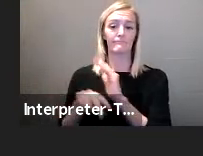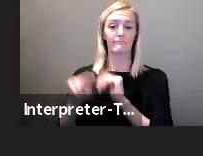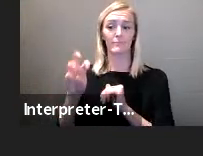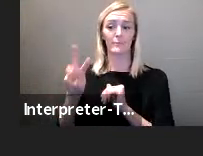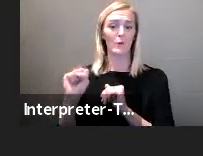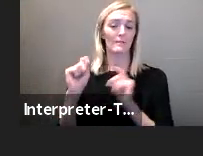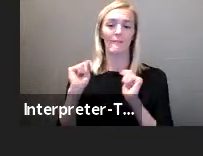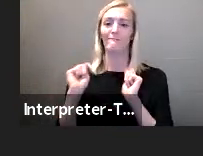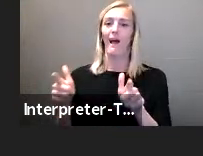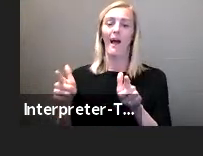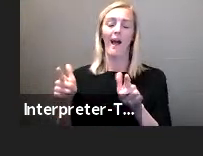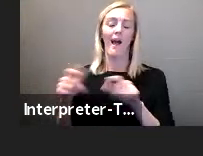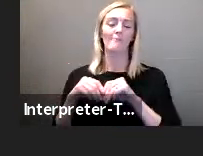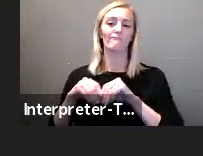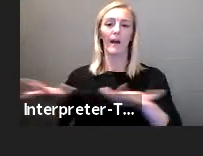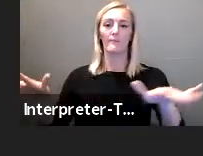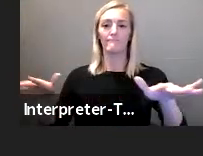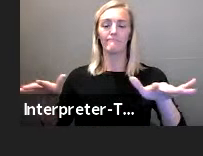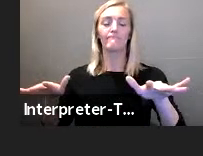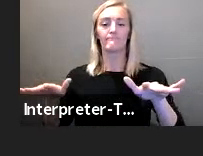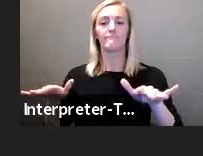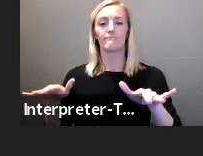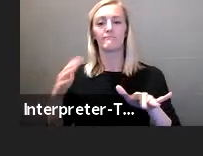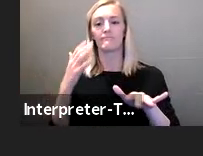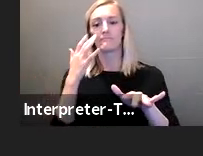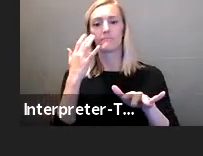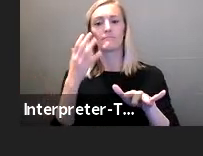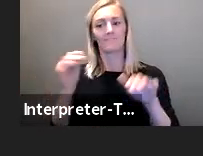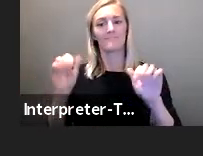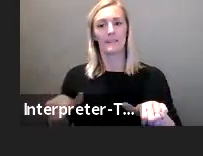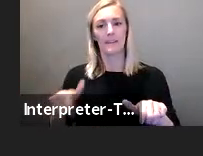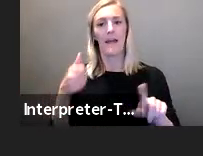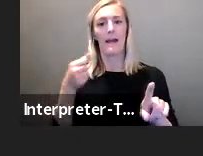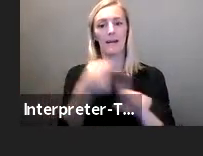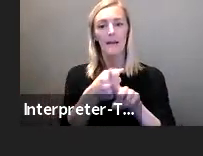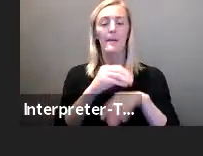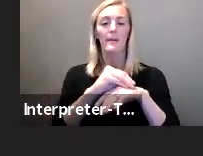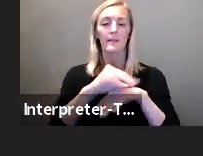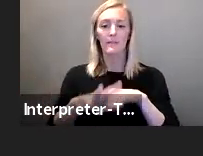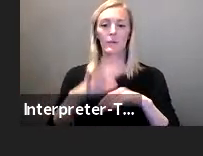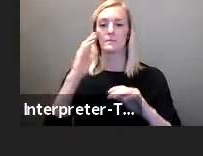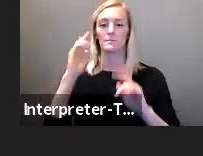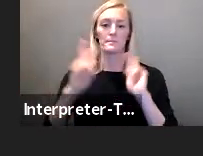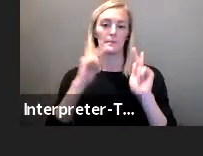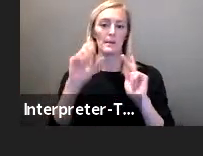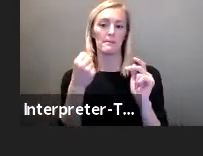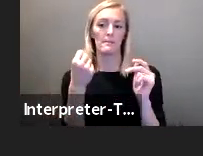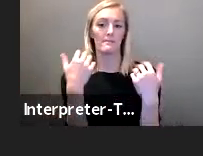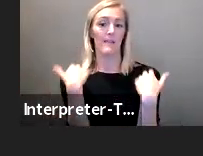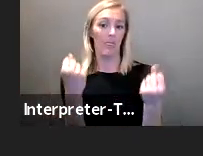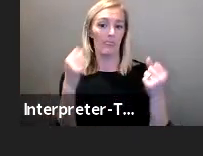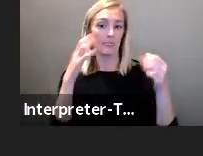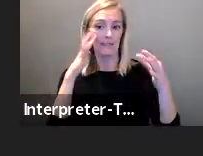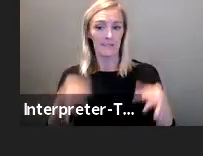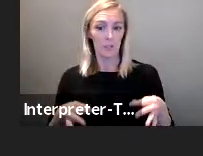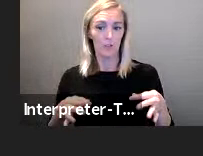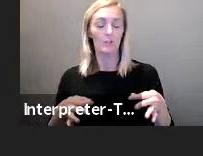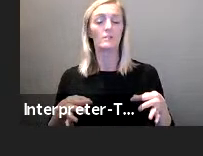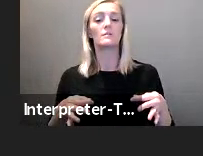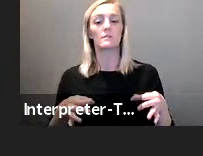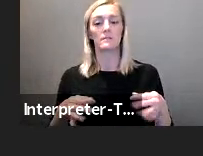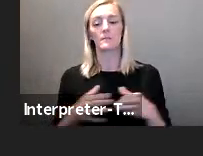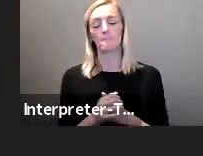travels quick, and it has the ability to impact and influence people's, health-related decisions in really